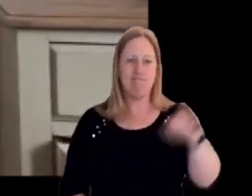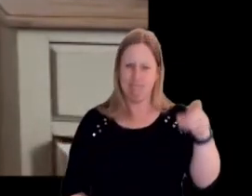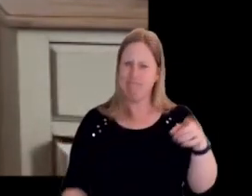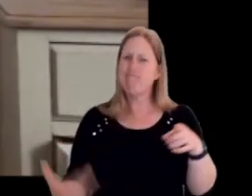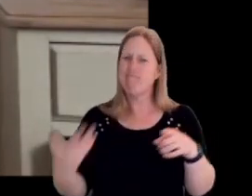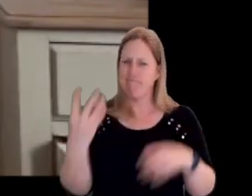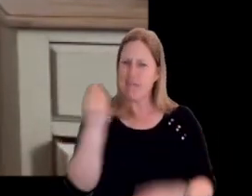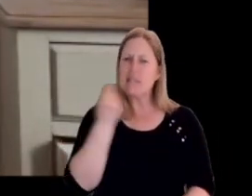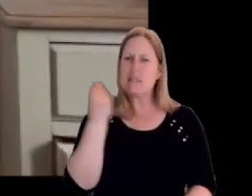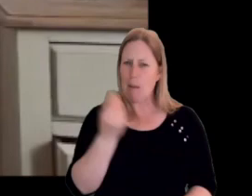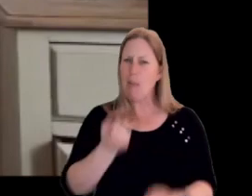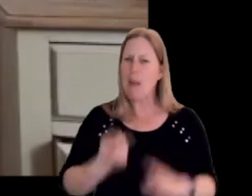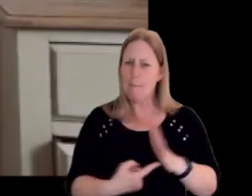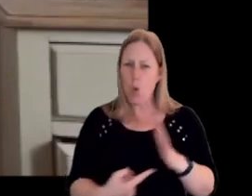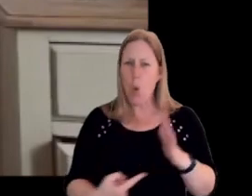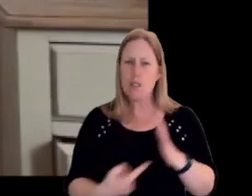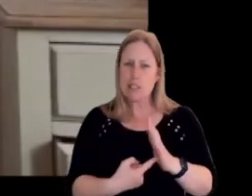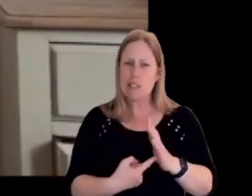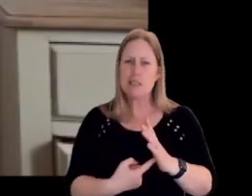from that.